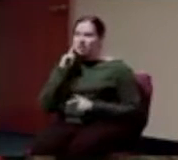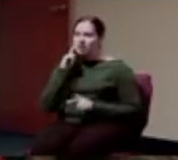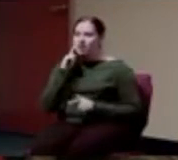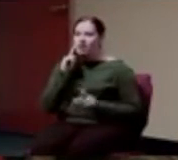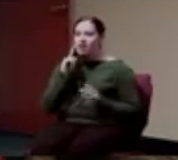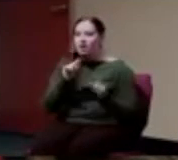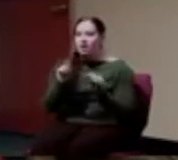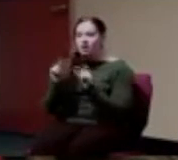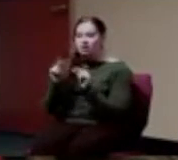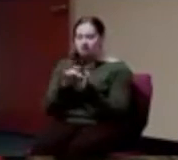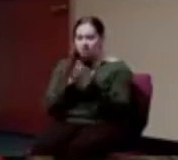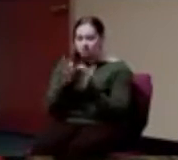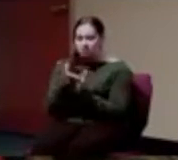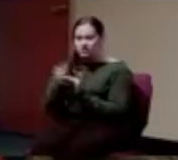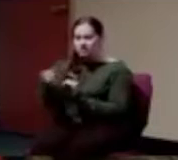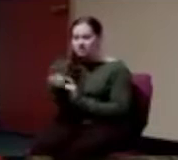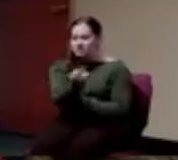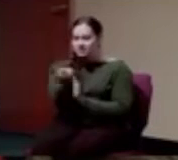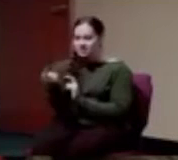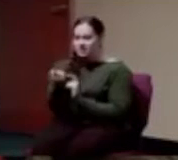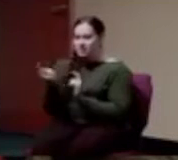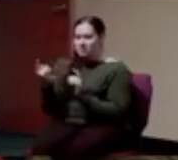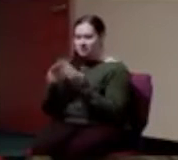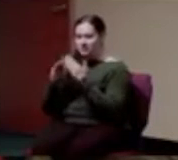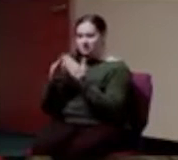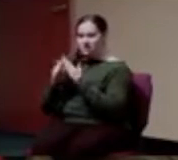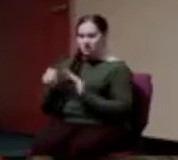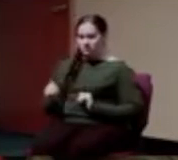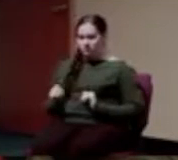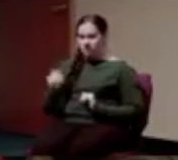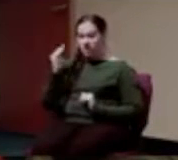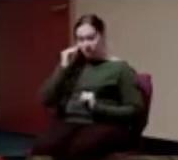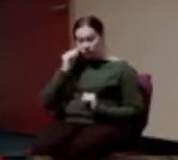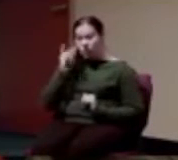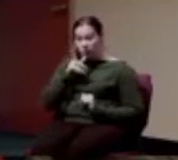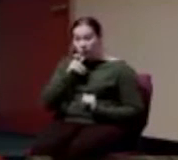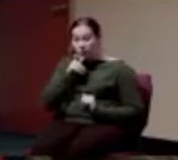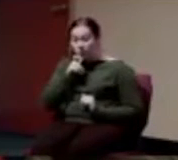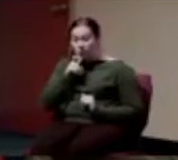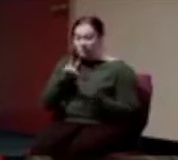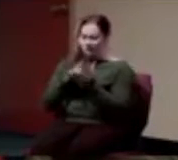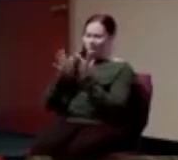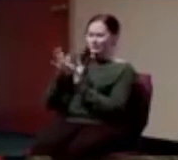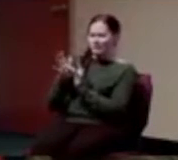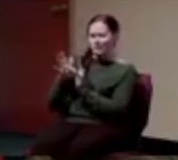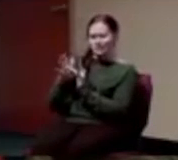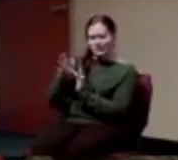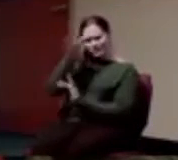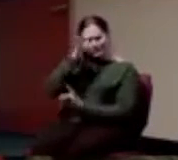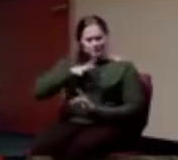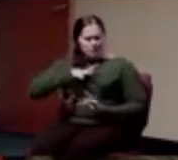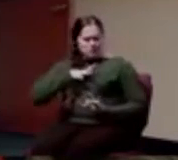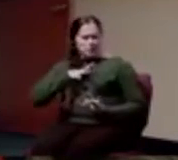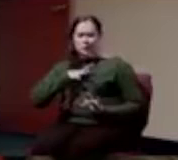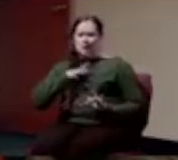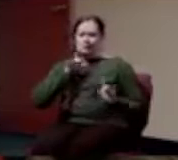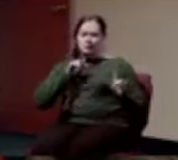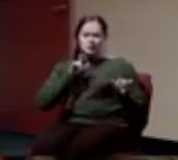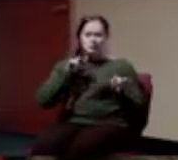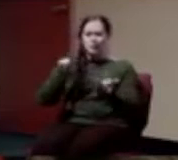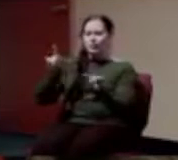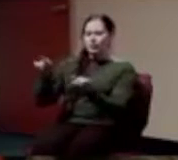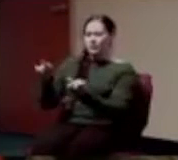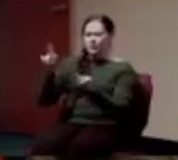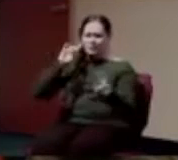town. And he knew who this was because he'd heard about him. I mean, Jesus was a dude who was going around and doing crazy, unheard